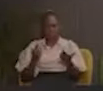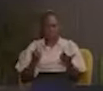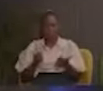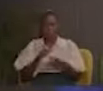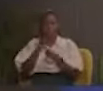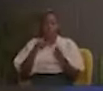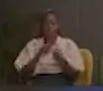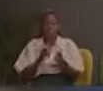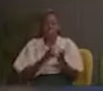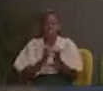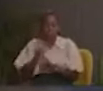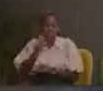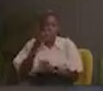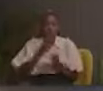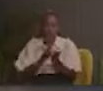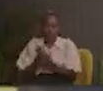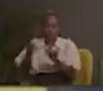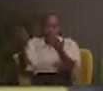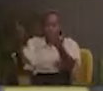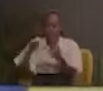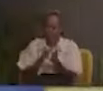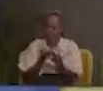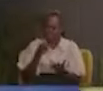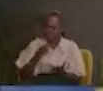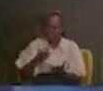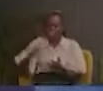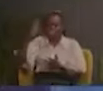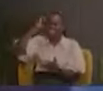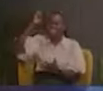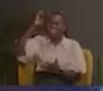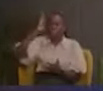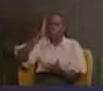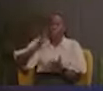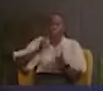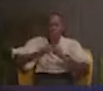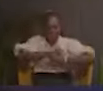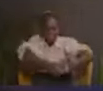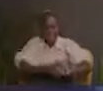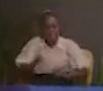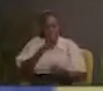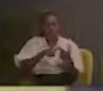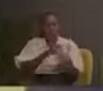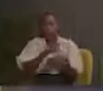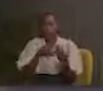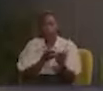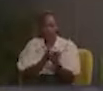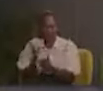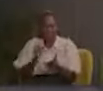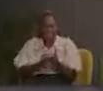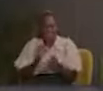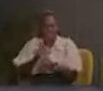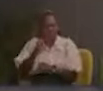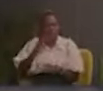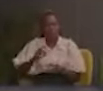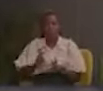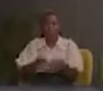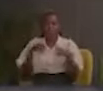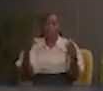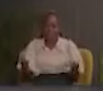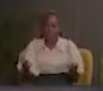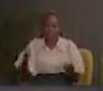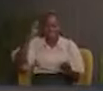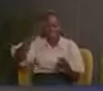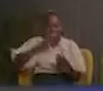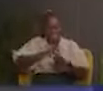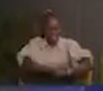truth, is come, he will guide you into all truth. Is that true? He's the Spirit of revelation. He guides men, guides